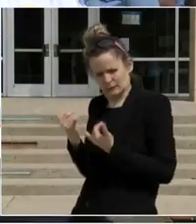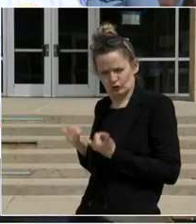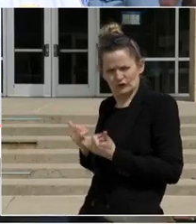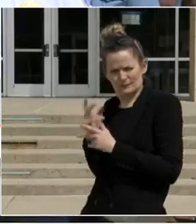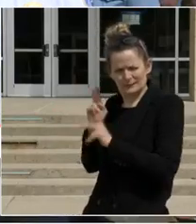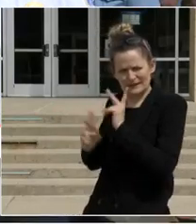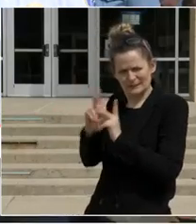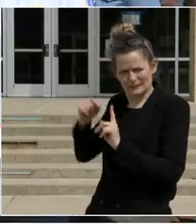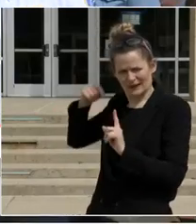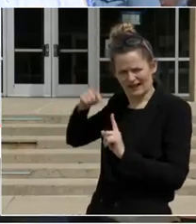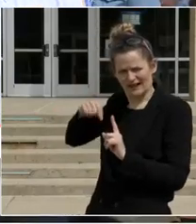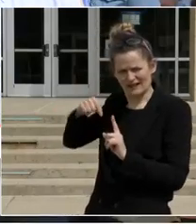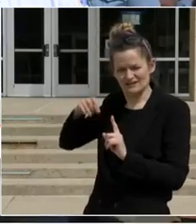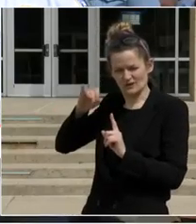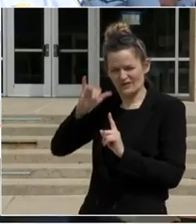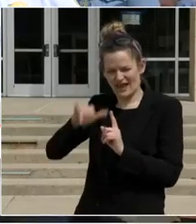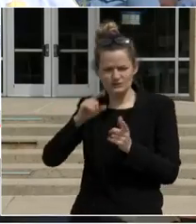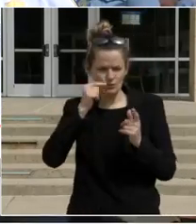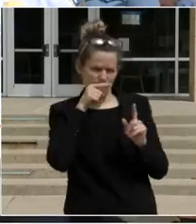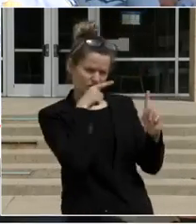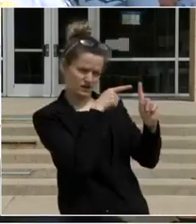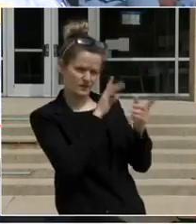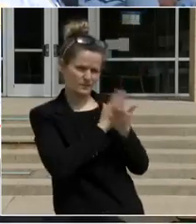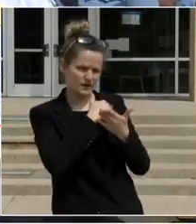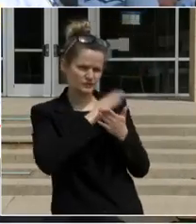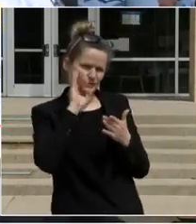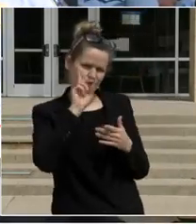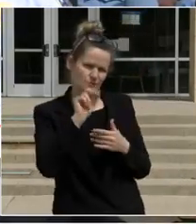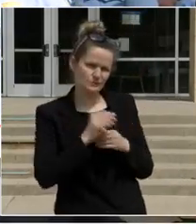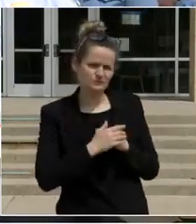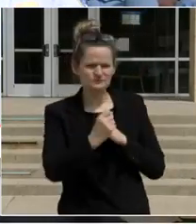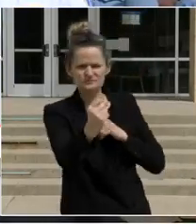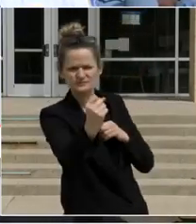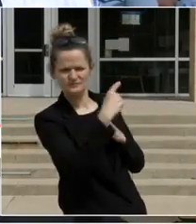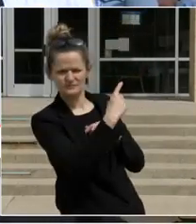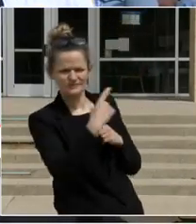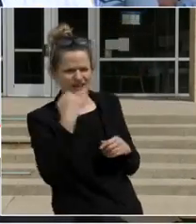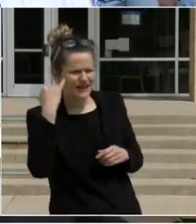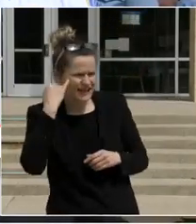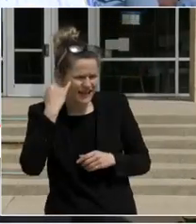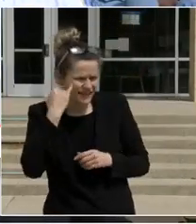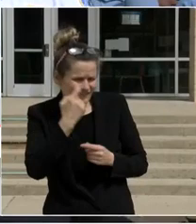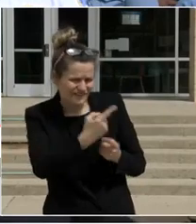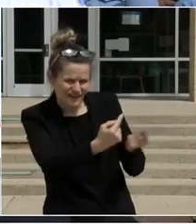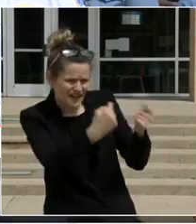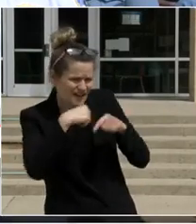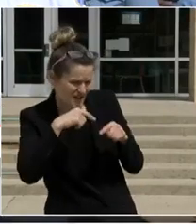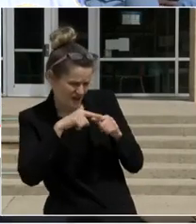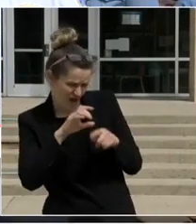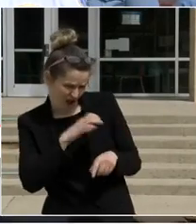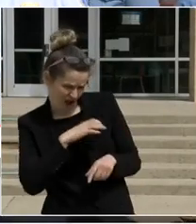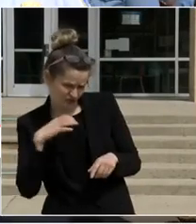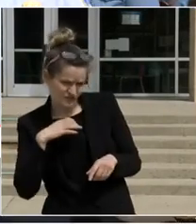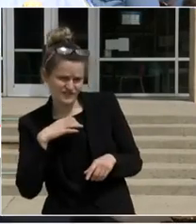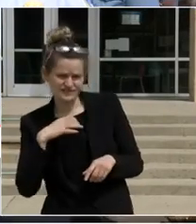do. Members of the council come to you and say that the numbers are okay as it is, that a higher number doesn't